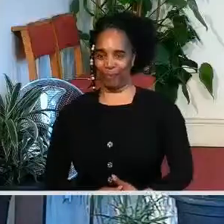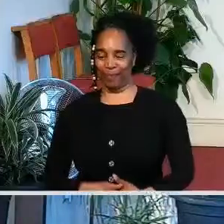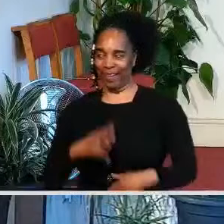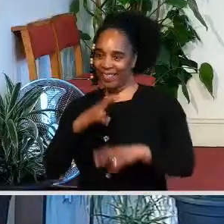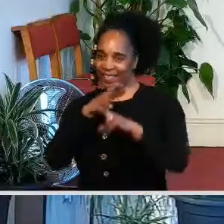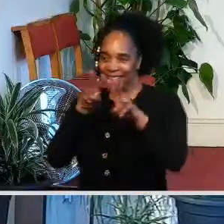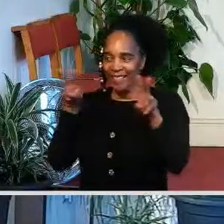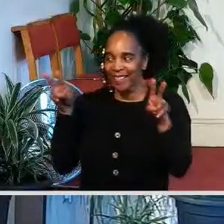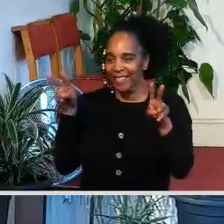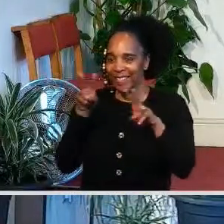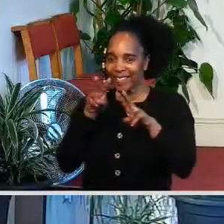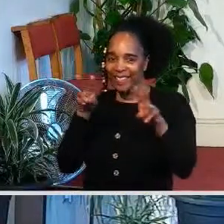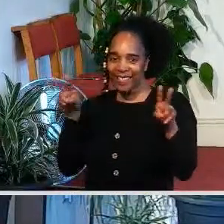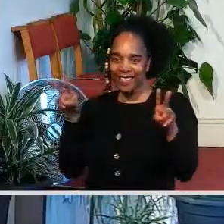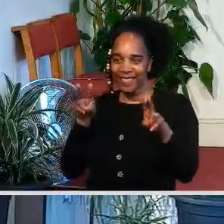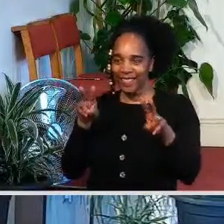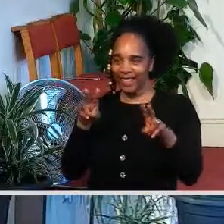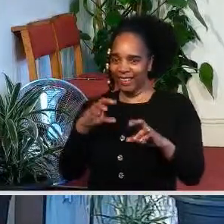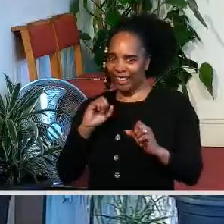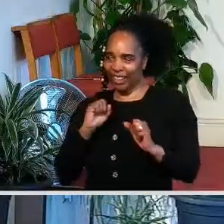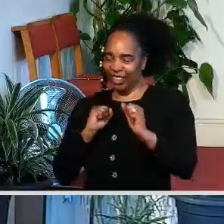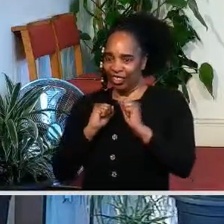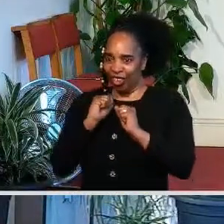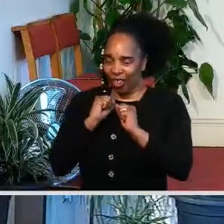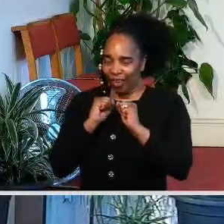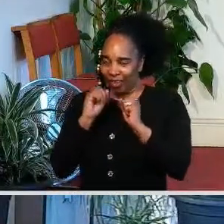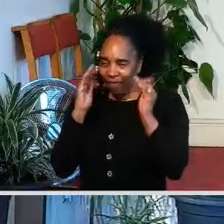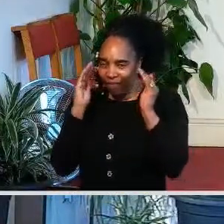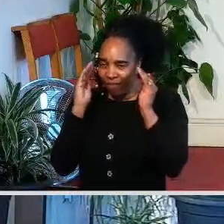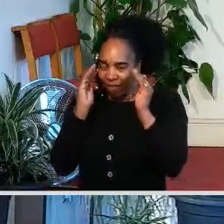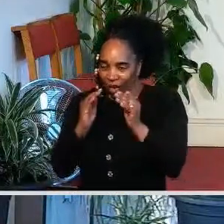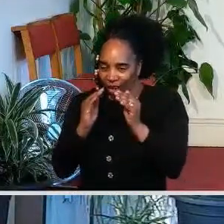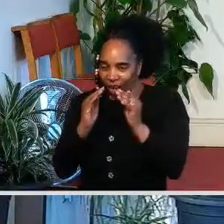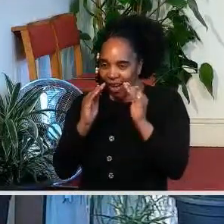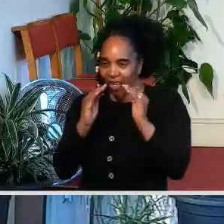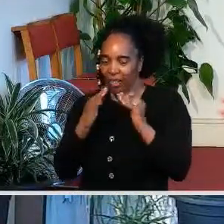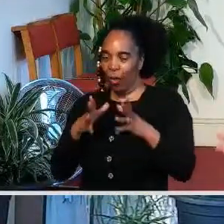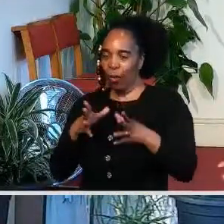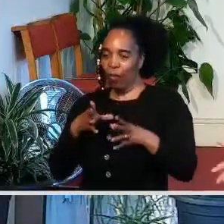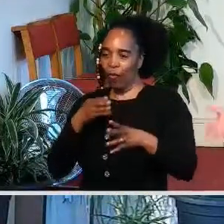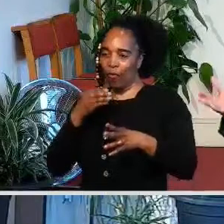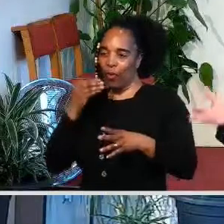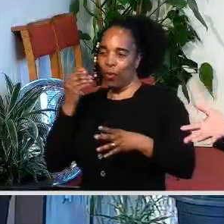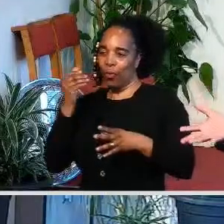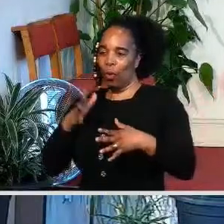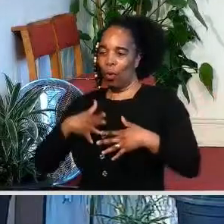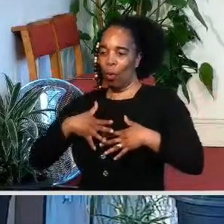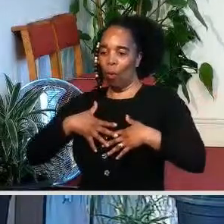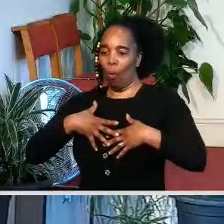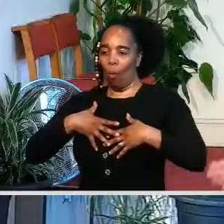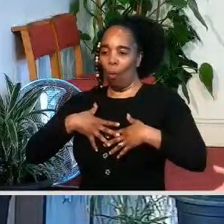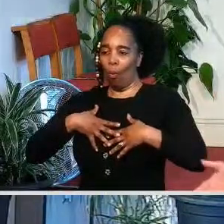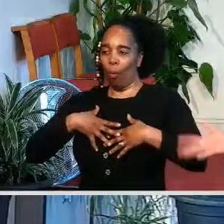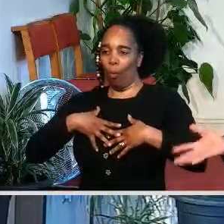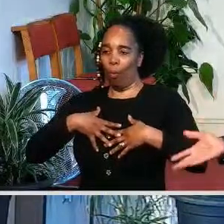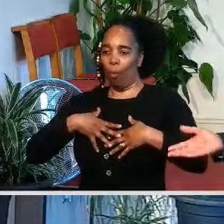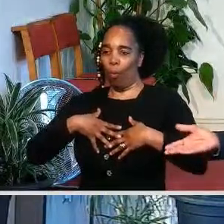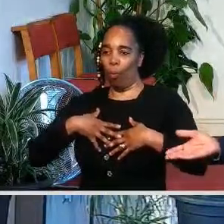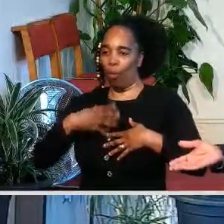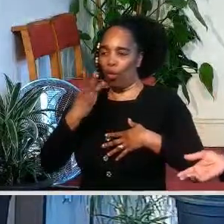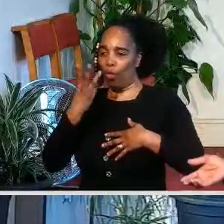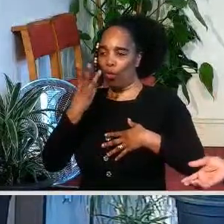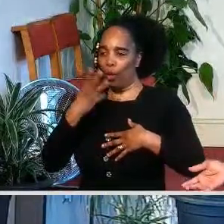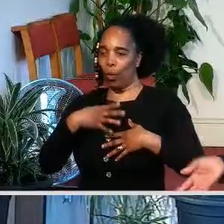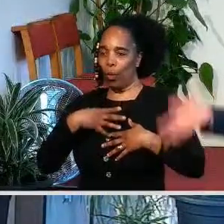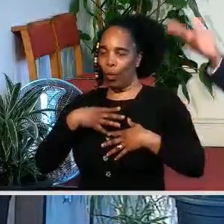could see that, it's a struggle to concentrate, okay? So let's just take 3 deep breaths. Come on. It's